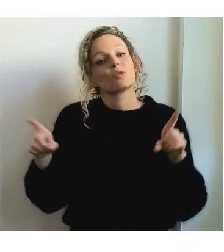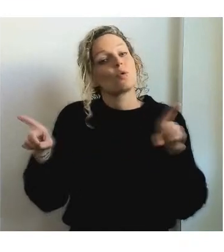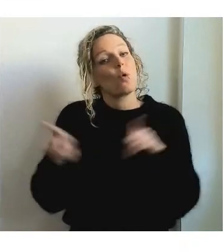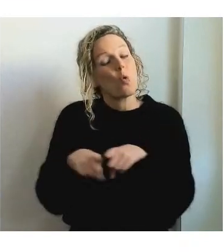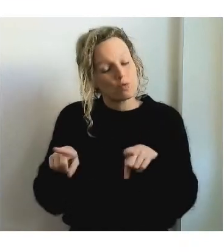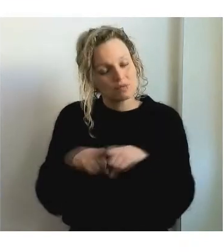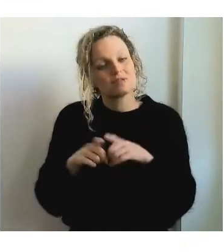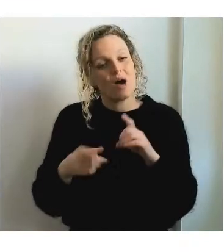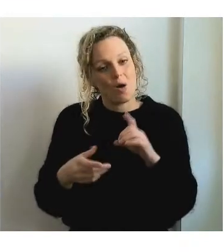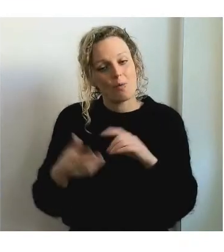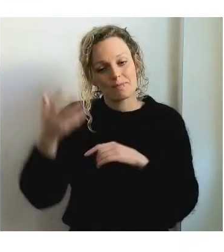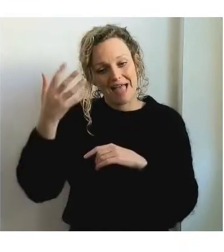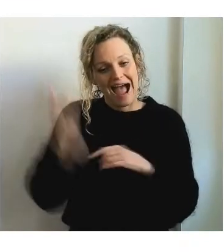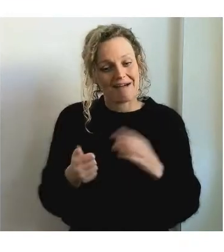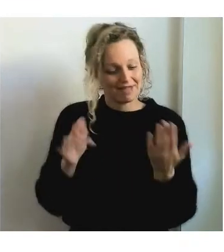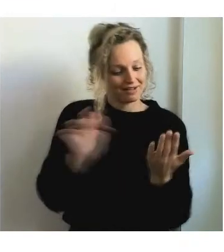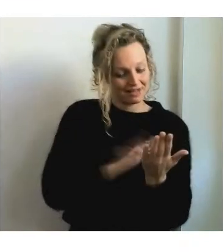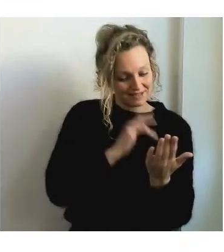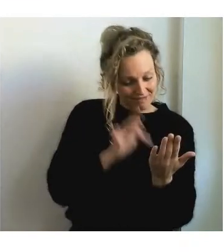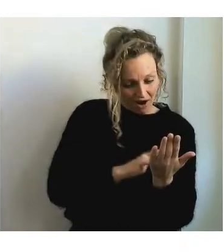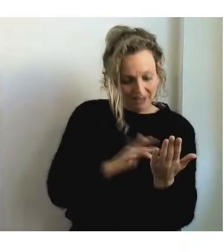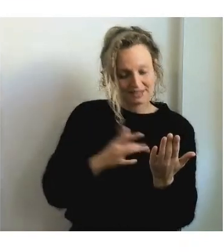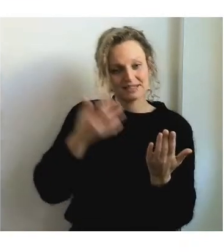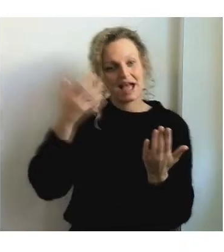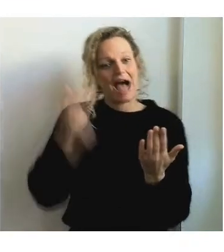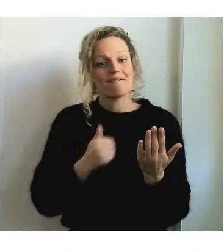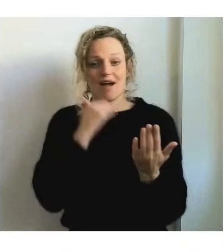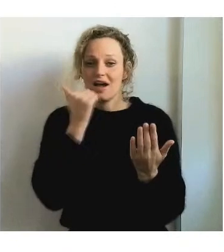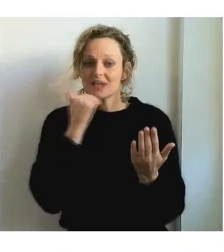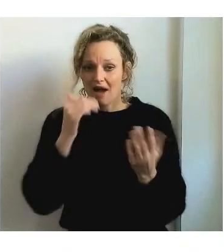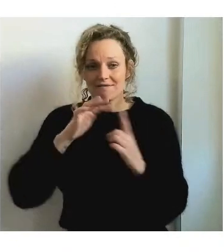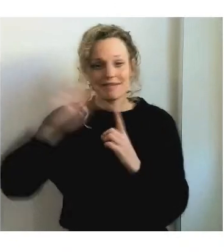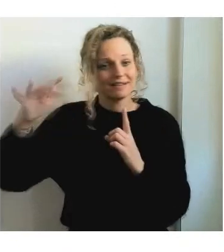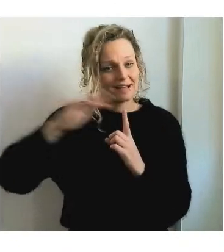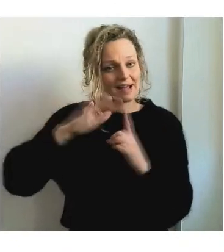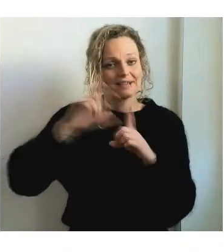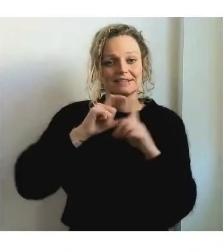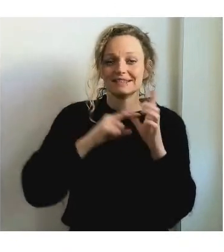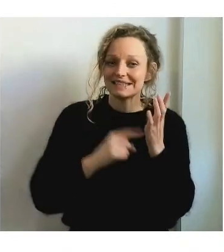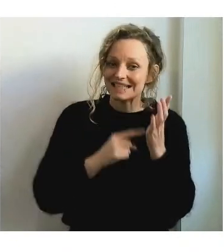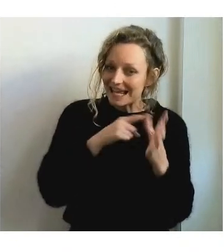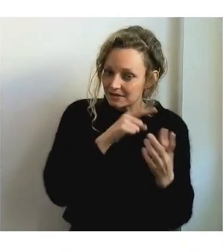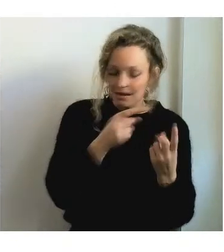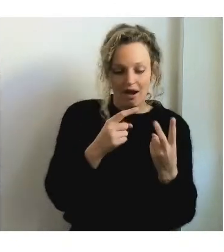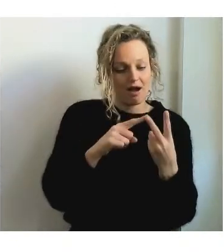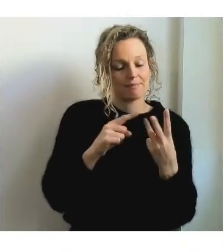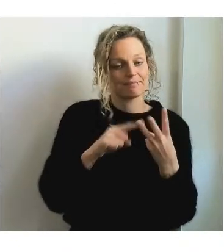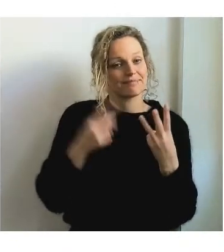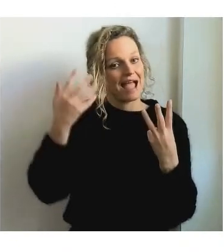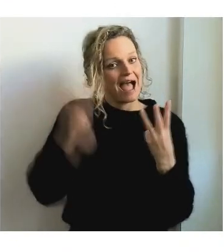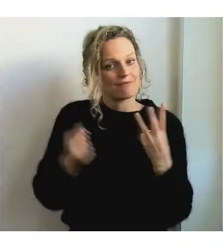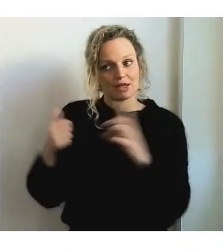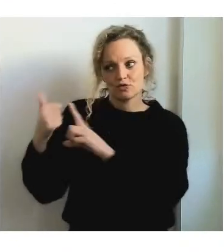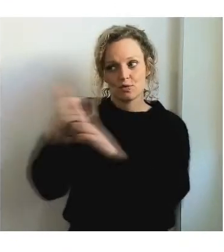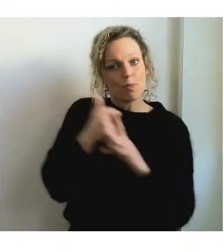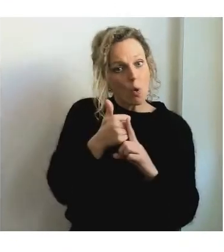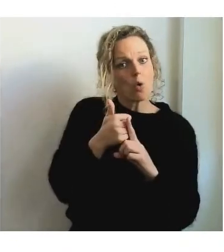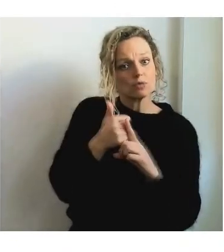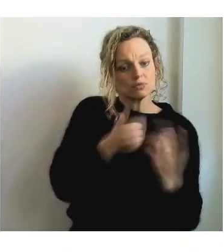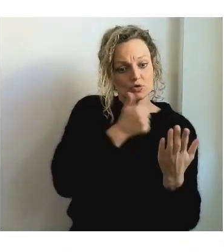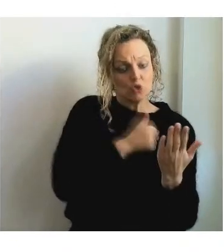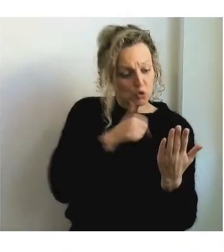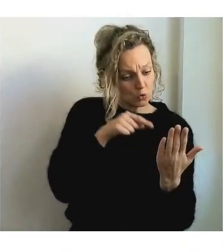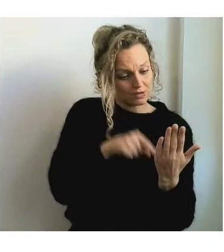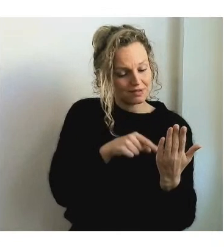and having data and having someone to kind of help you to use it if that's what you need, the real and immediate difference that can make